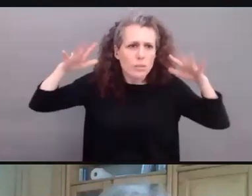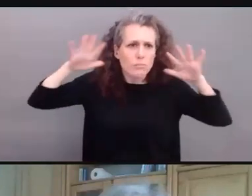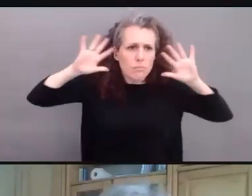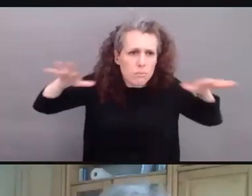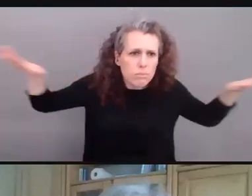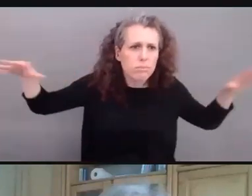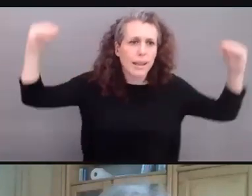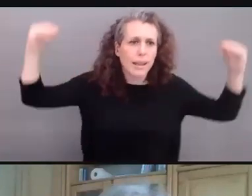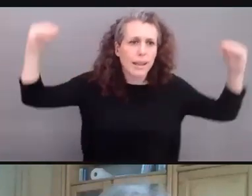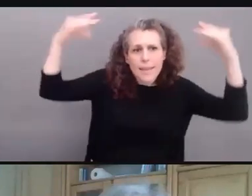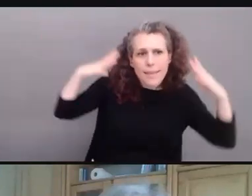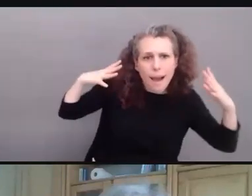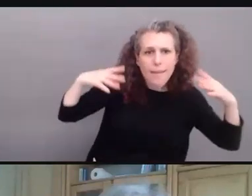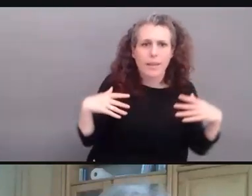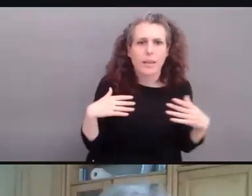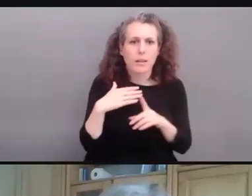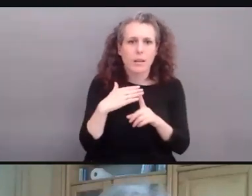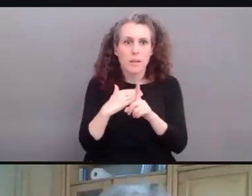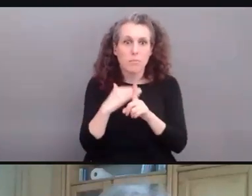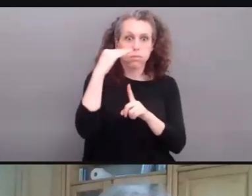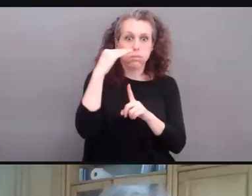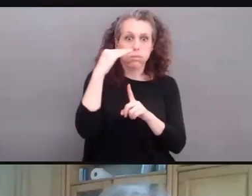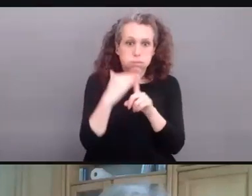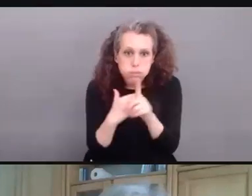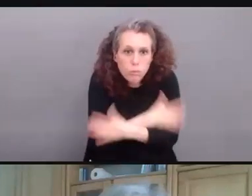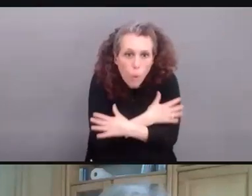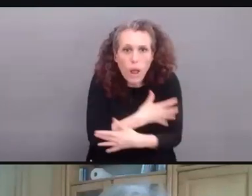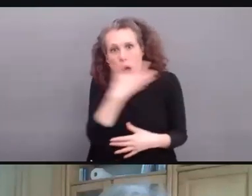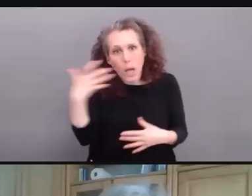climate and environmental conditions. Next slide, please.